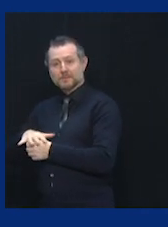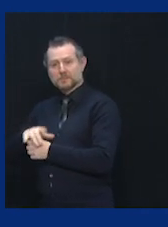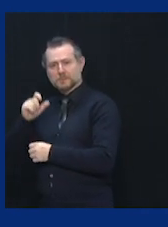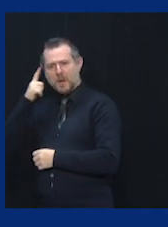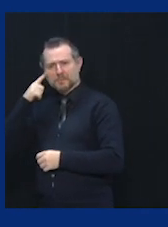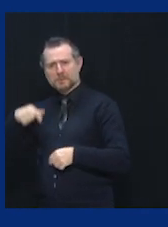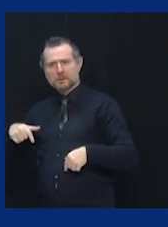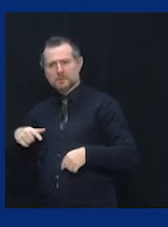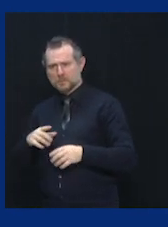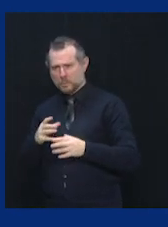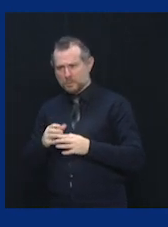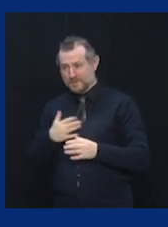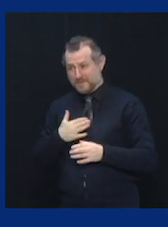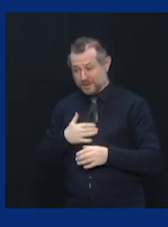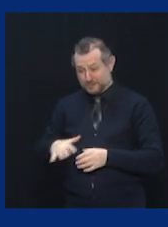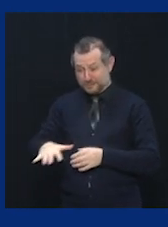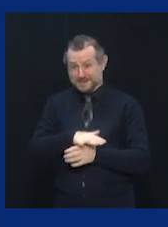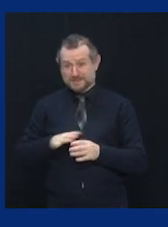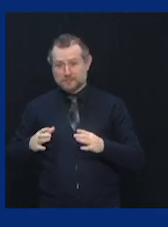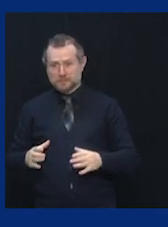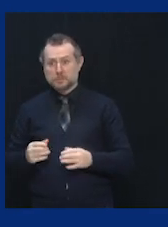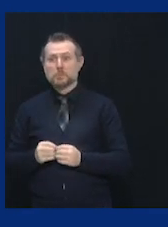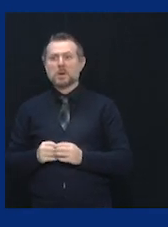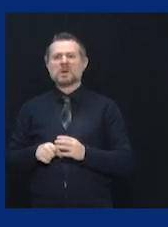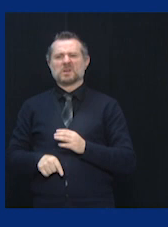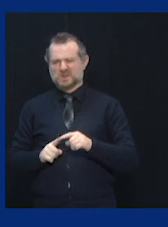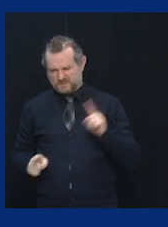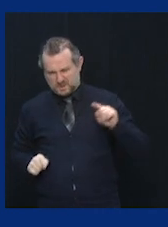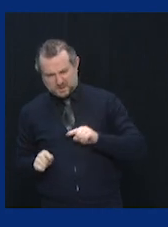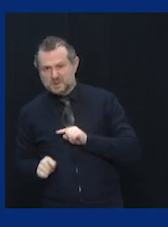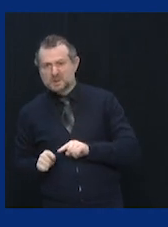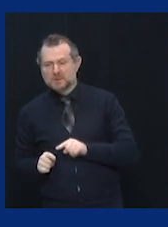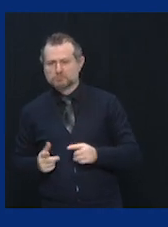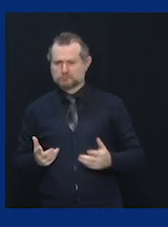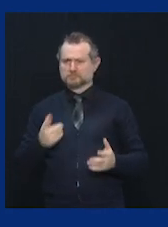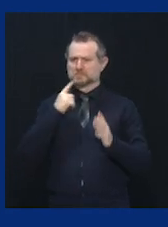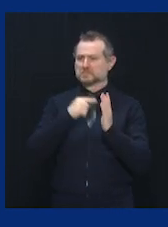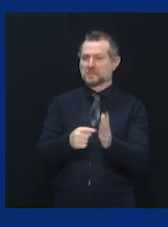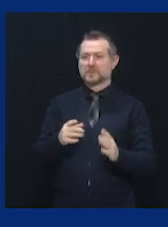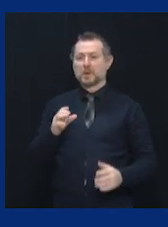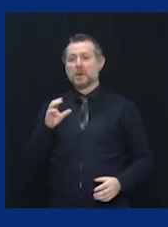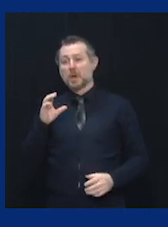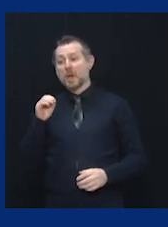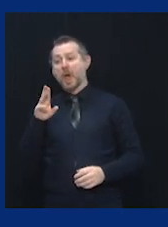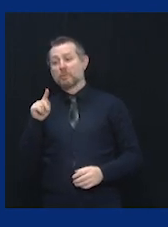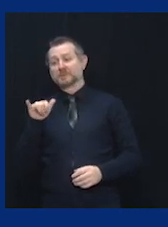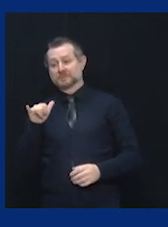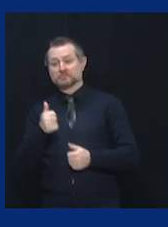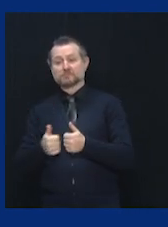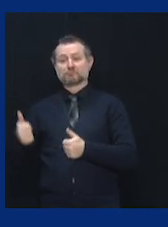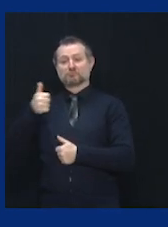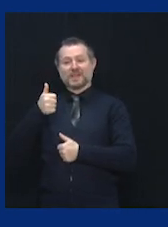want the county executives and supervisors and mayors to really focus on this. But Capital Region,